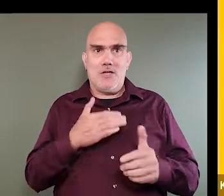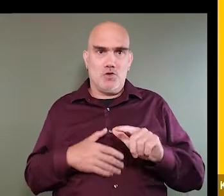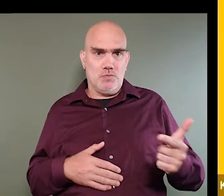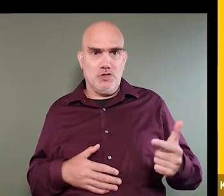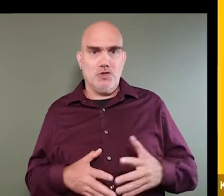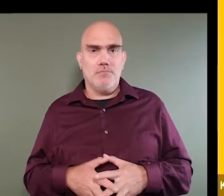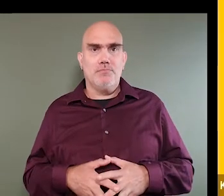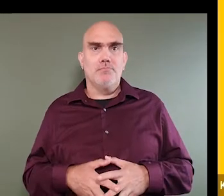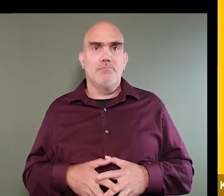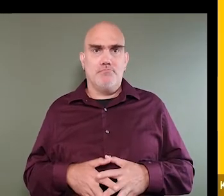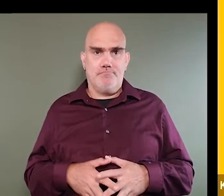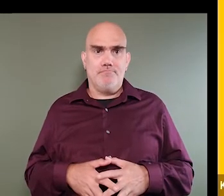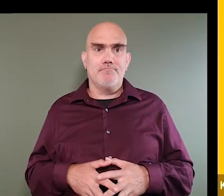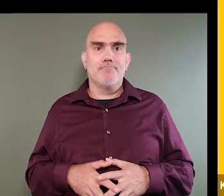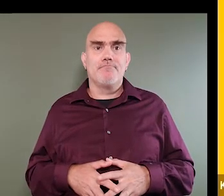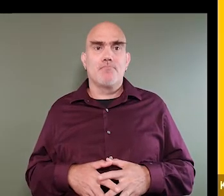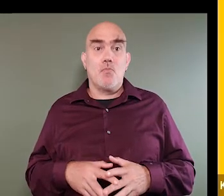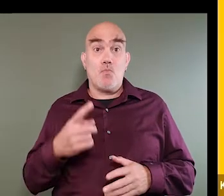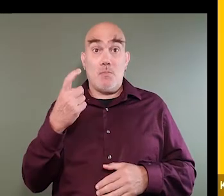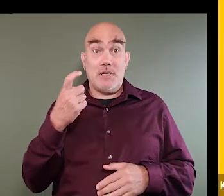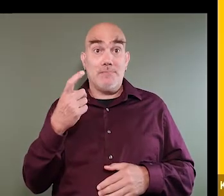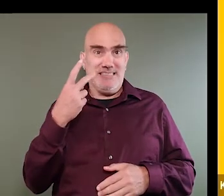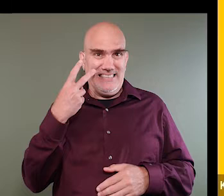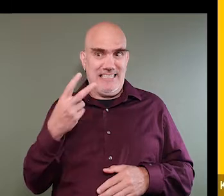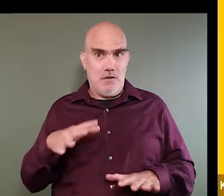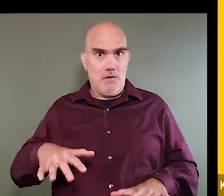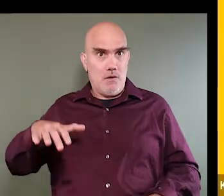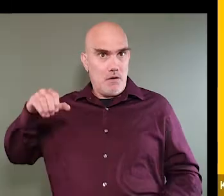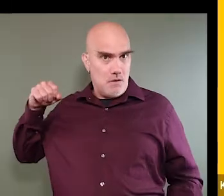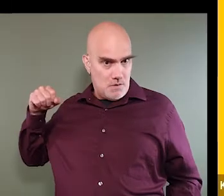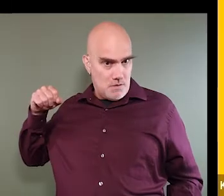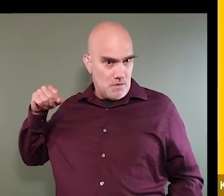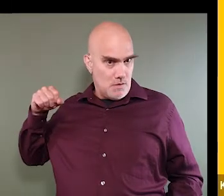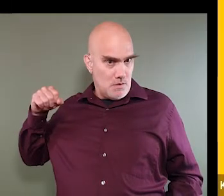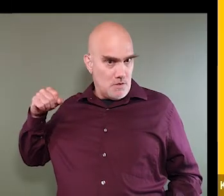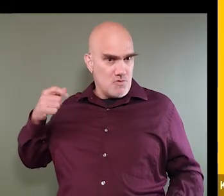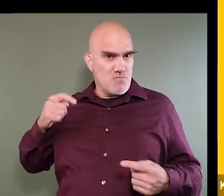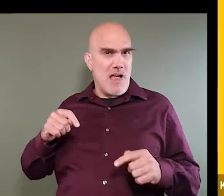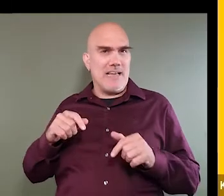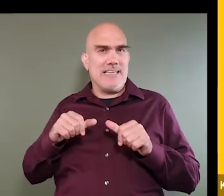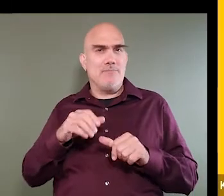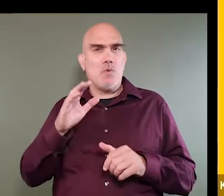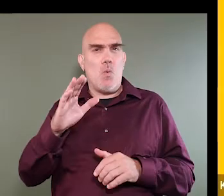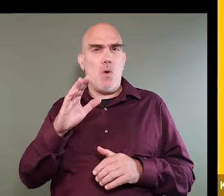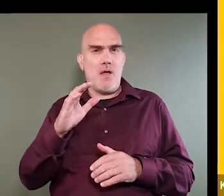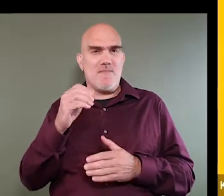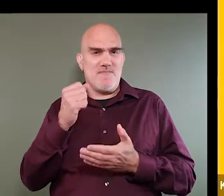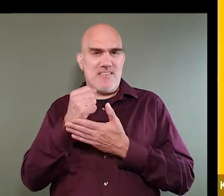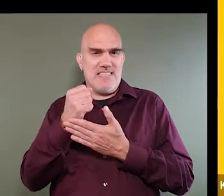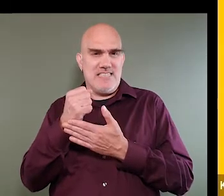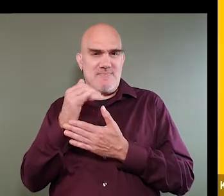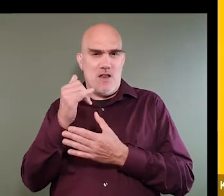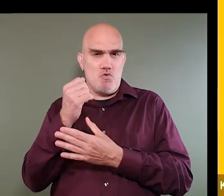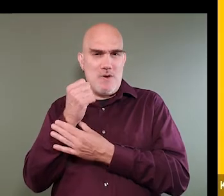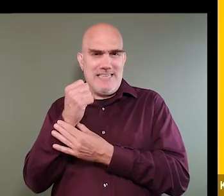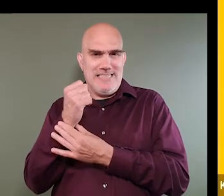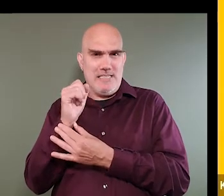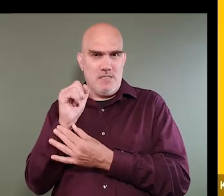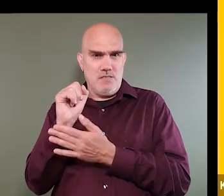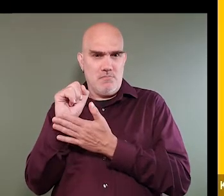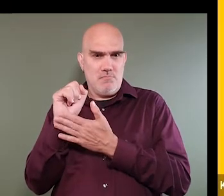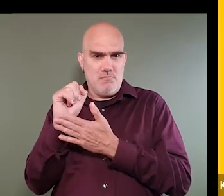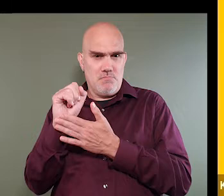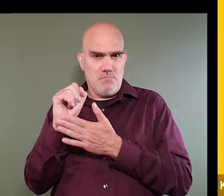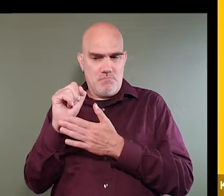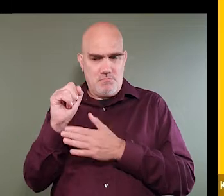and put it back down. One more time, you're pulling that hand back. Try to keep your fist right by your waist